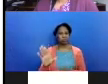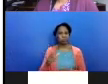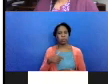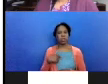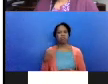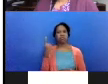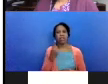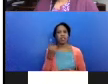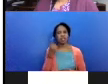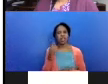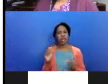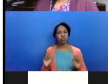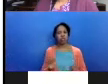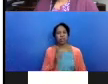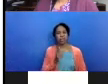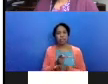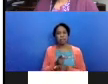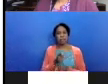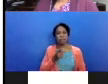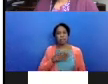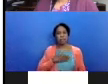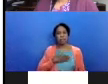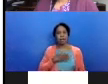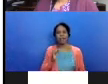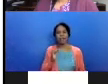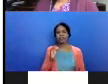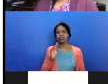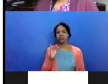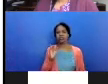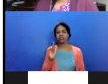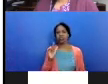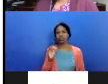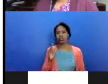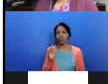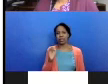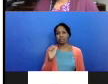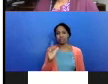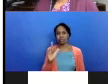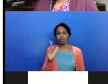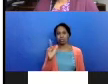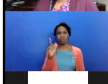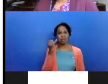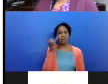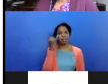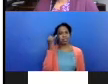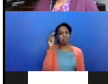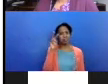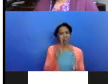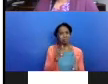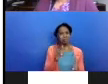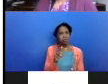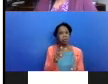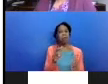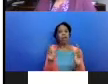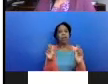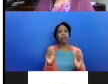like, how do I actually want the men to go home and respond to their partners? And then I started asking myself,